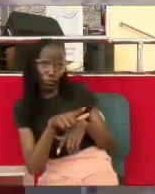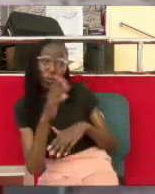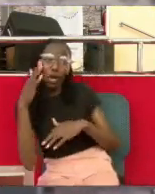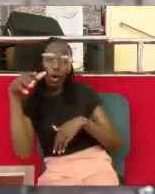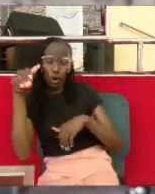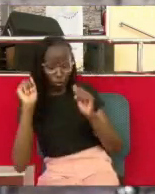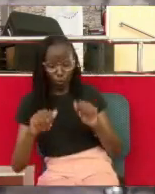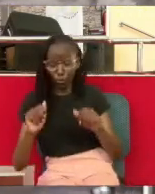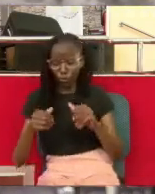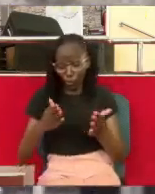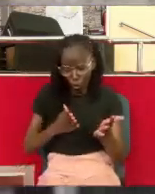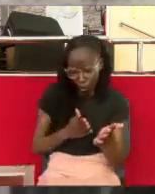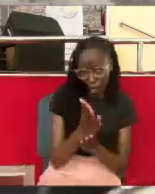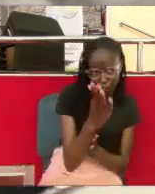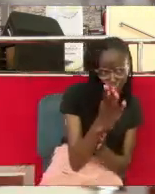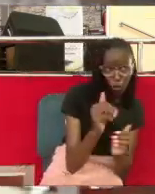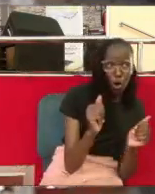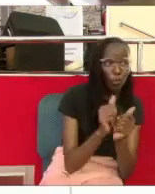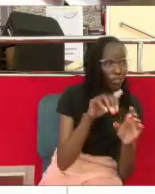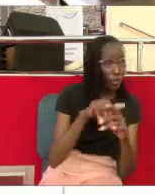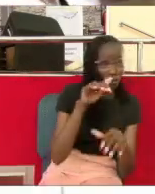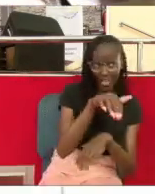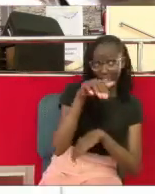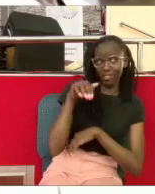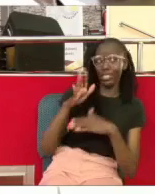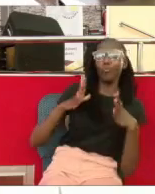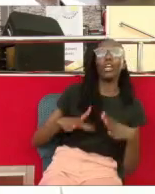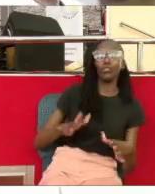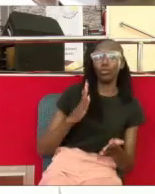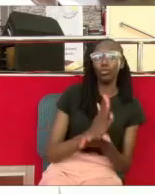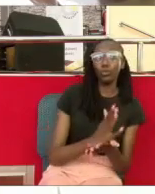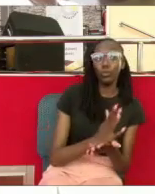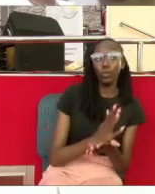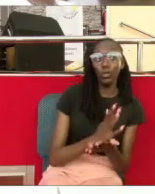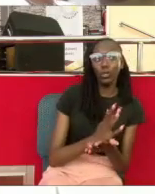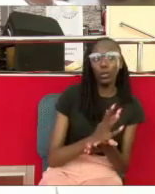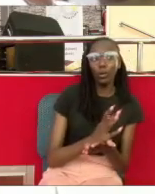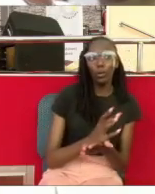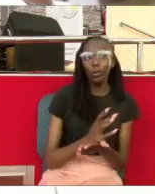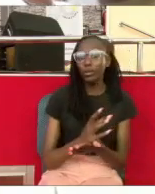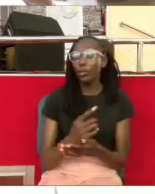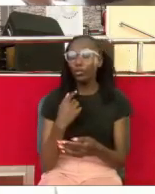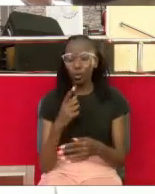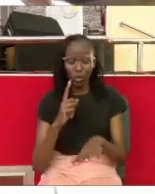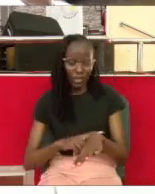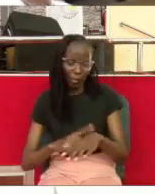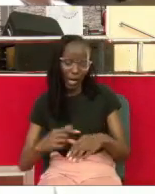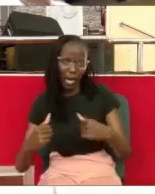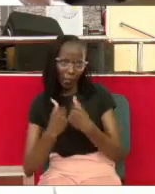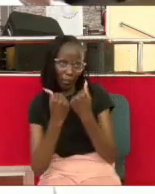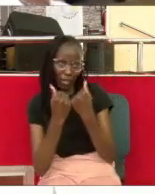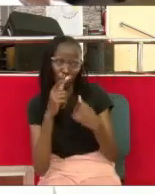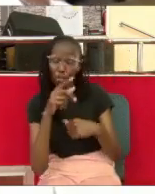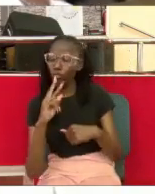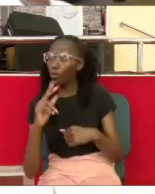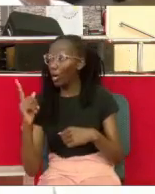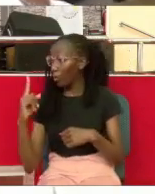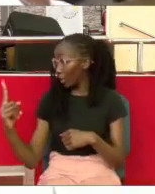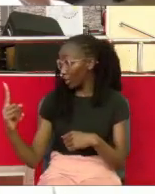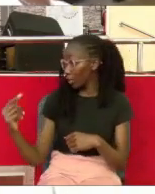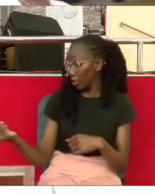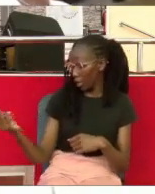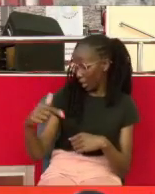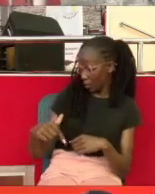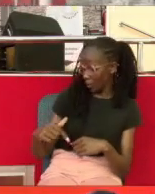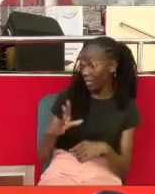without asking. And always when it happens, you are the one who comes to say,